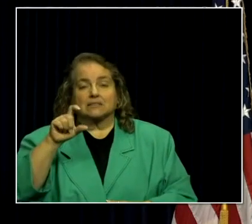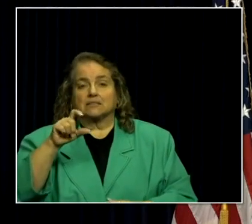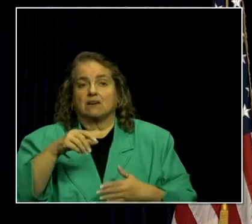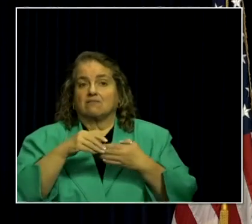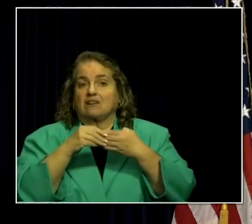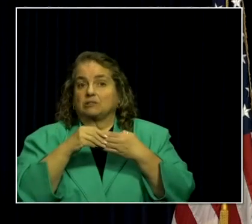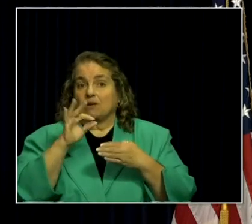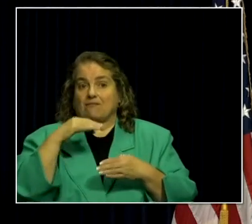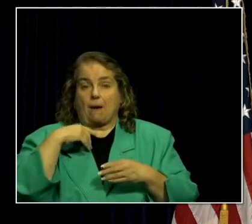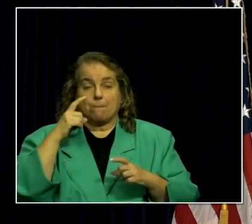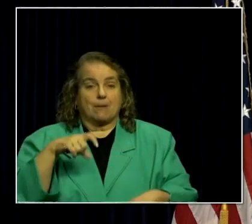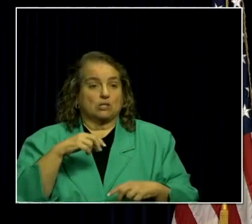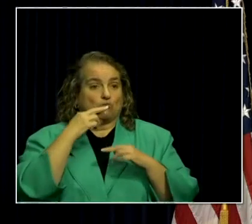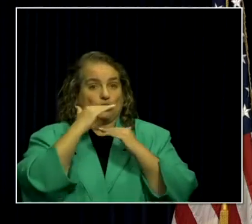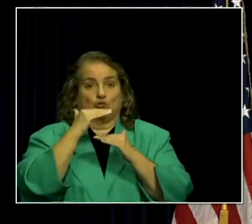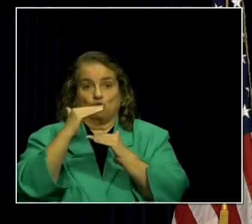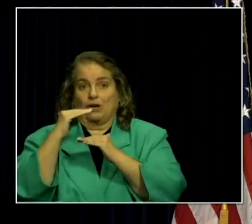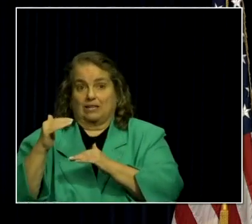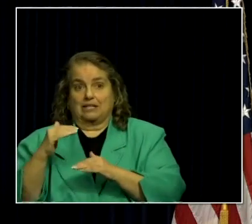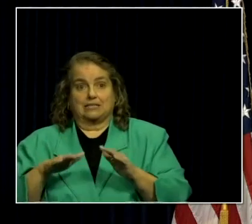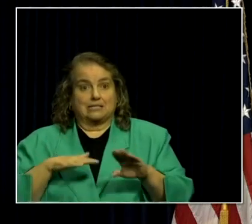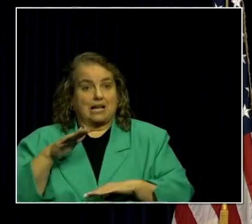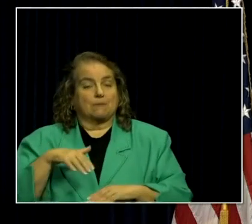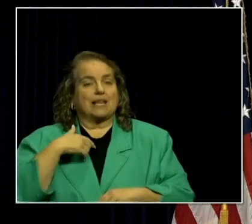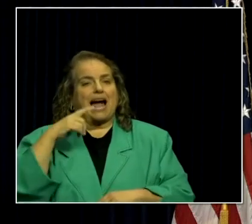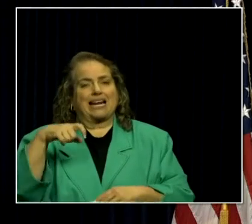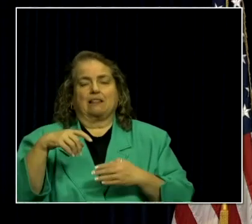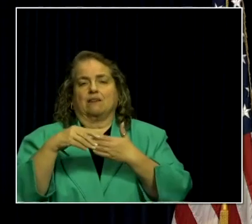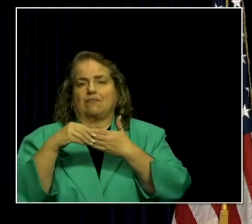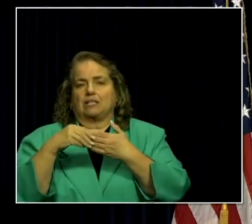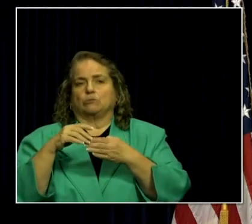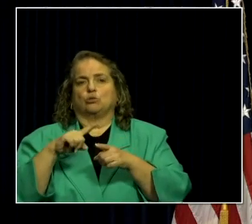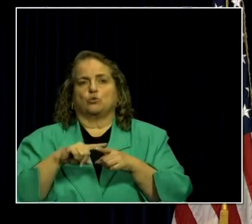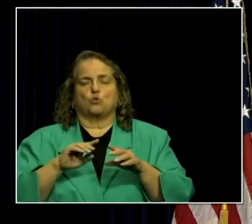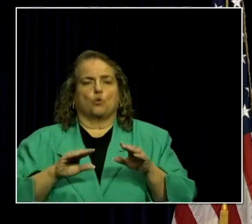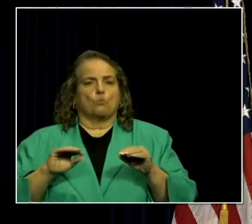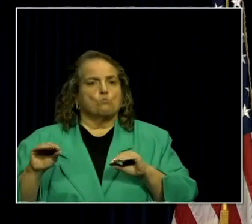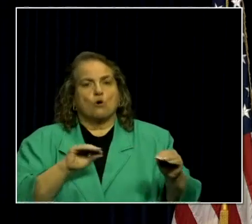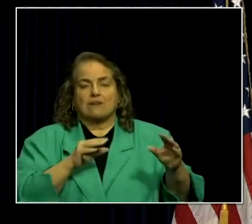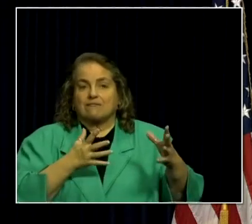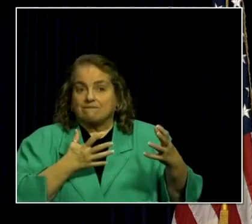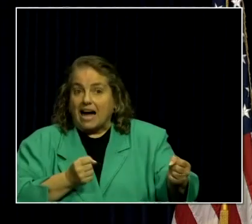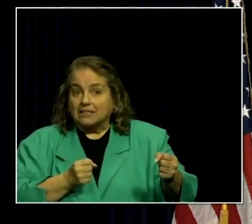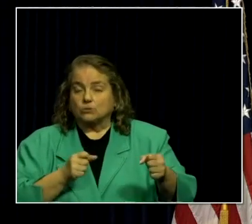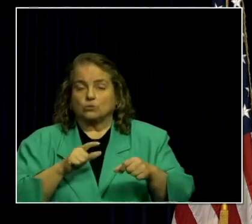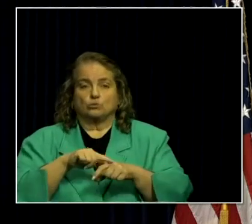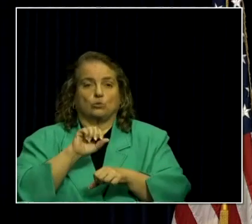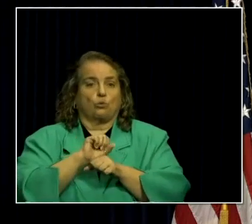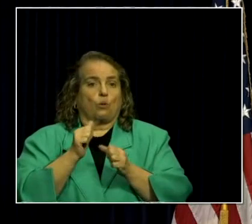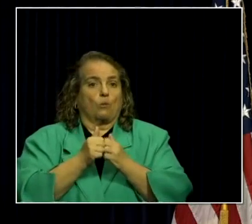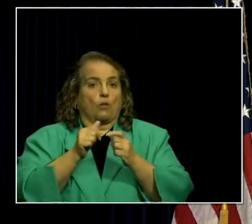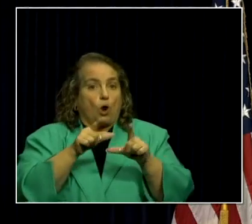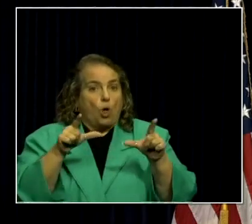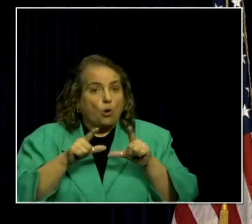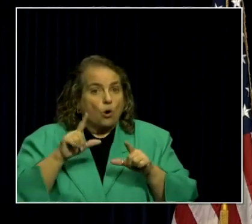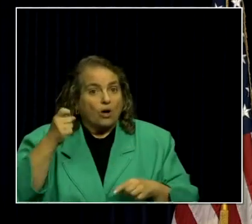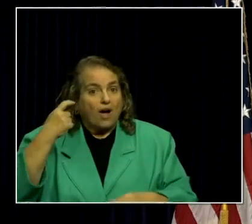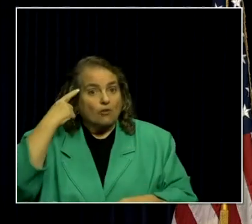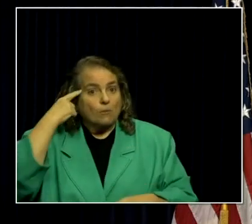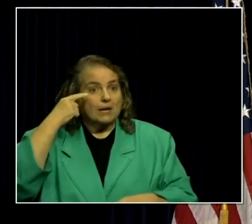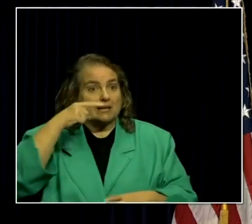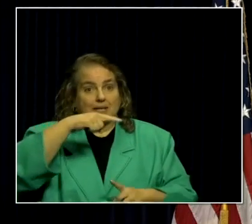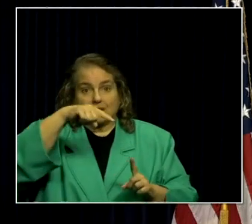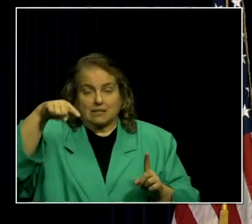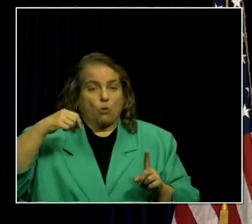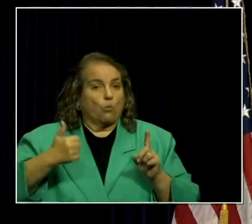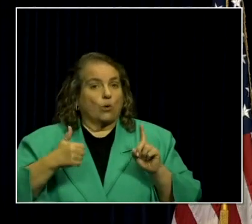more restrictive steps. We need the flexibility to be able to move very fast, to work with local governments, which they have